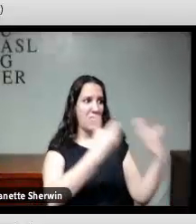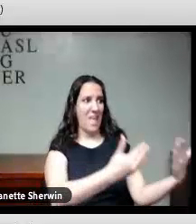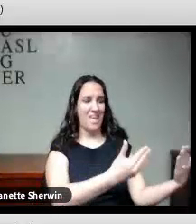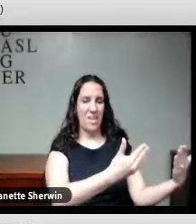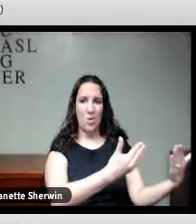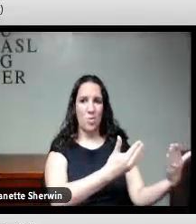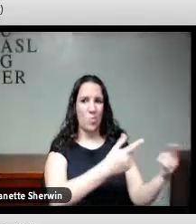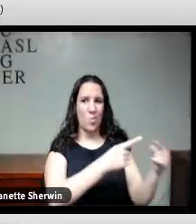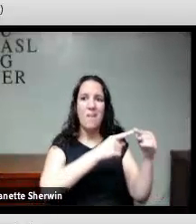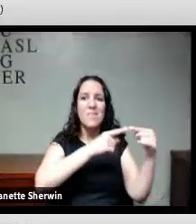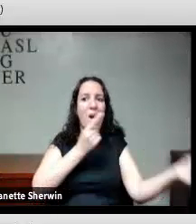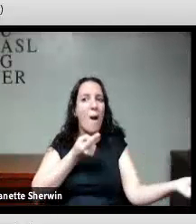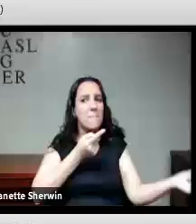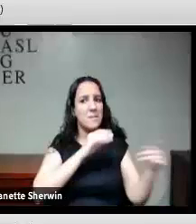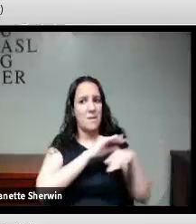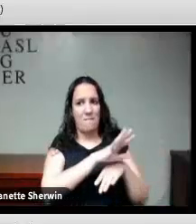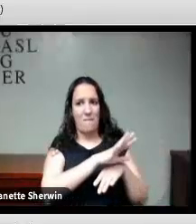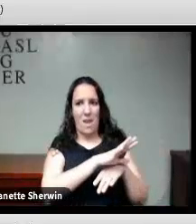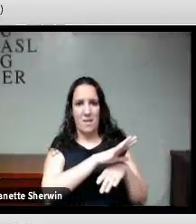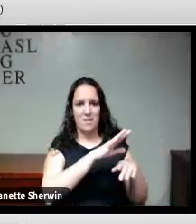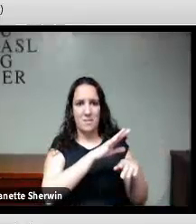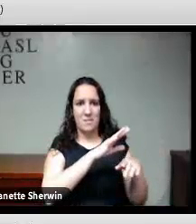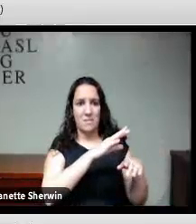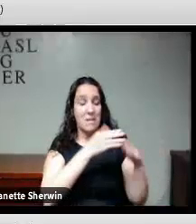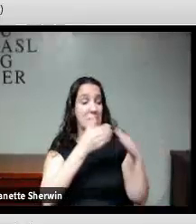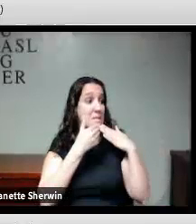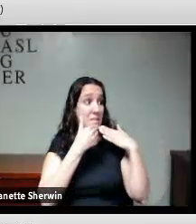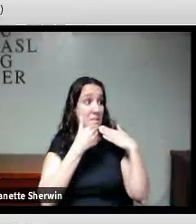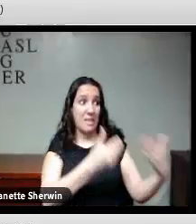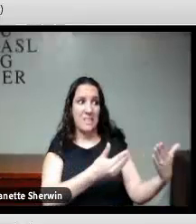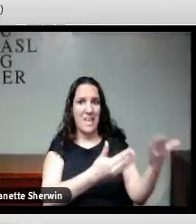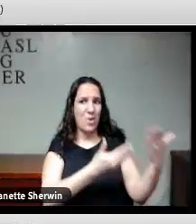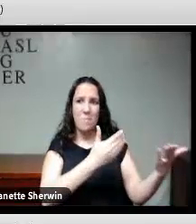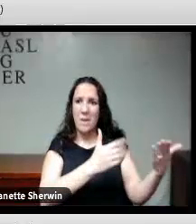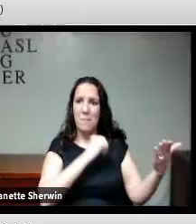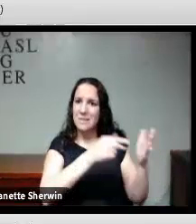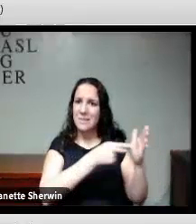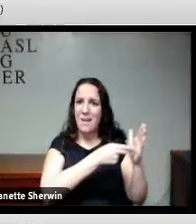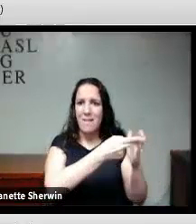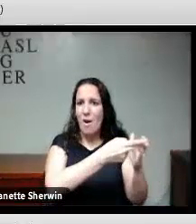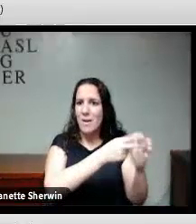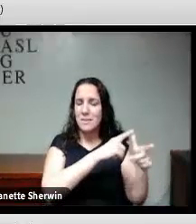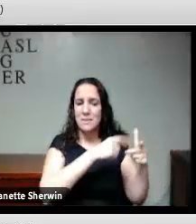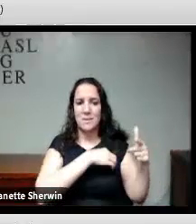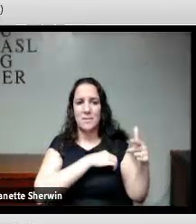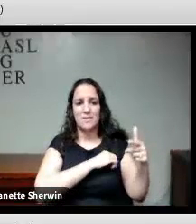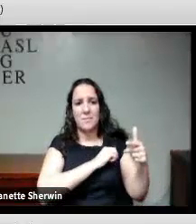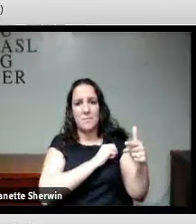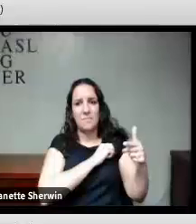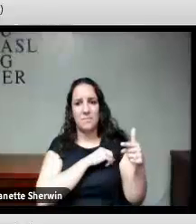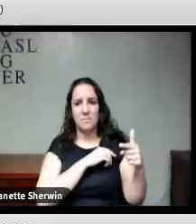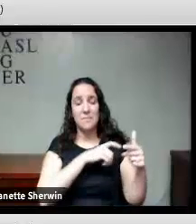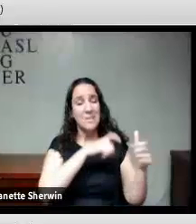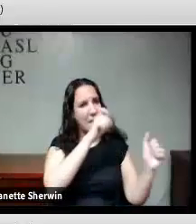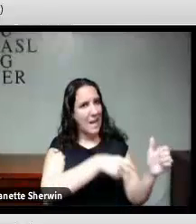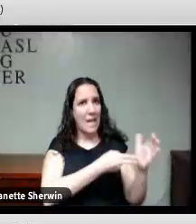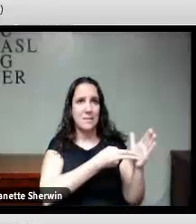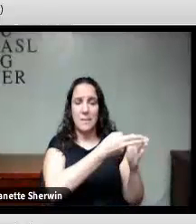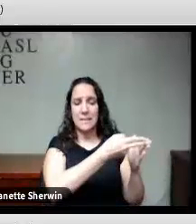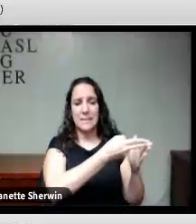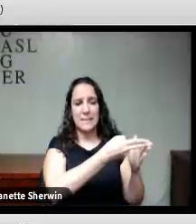a situation when saying thank you, for instance, maybe it's insincere? That's one of the things that we talked about. It has to be sincere. But